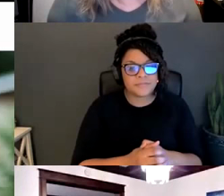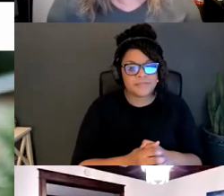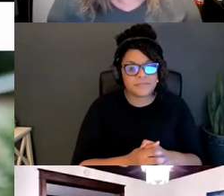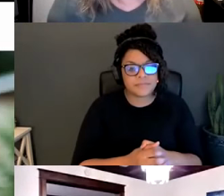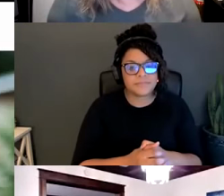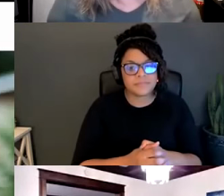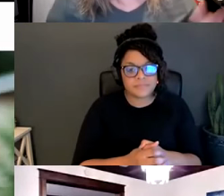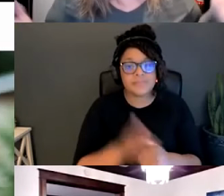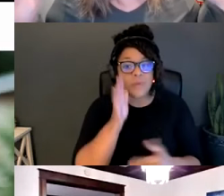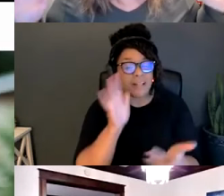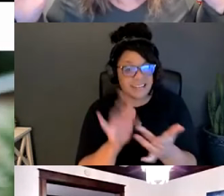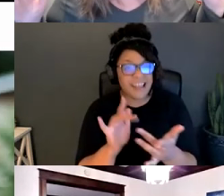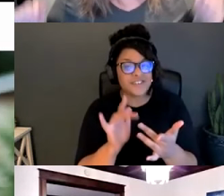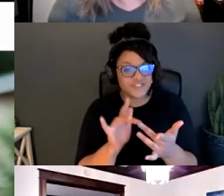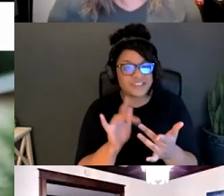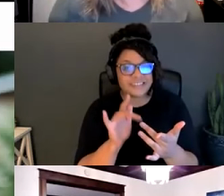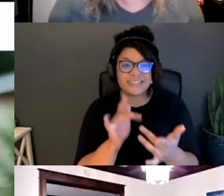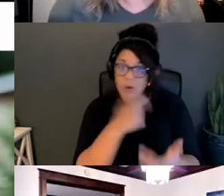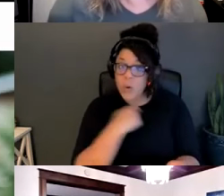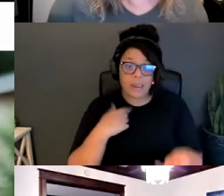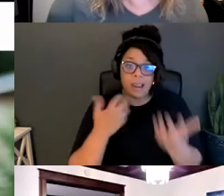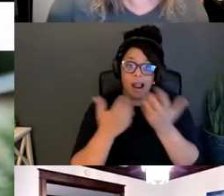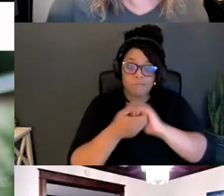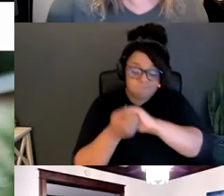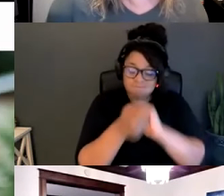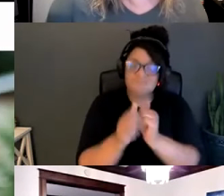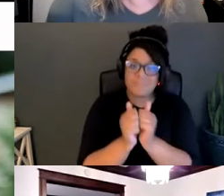be in touch because we are in this together.